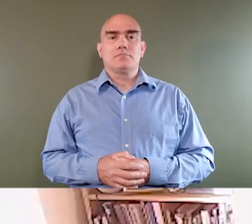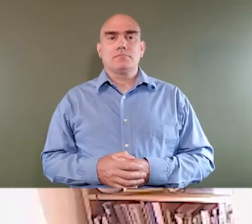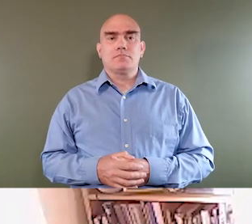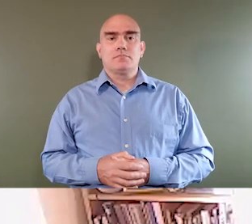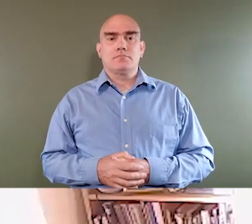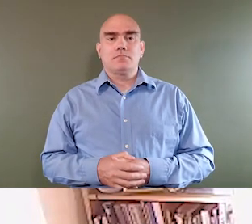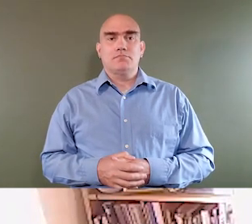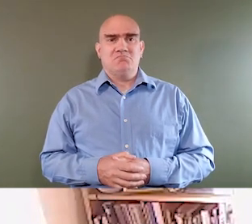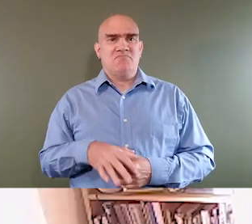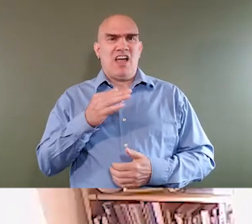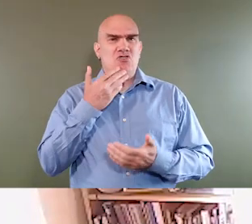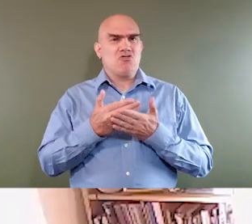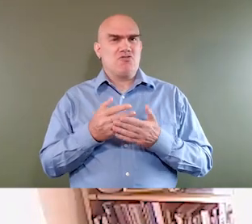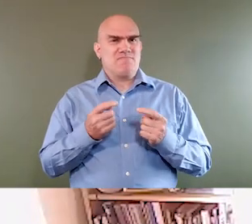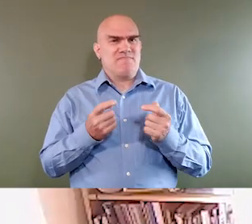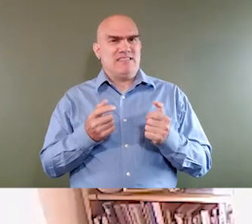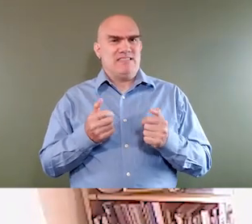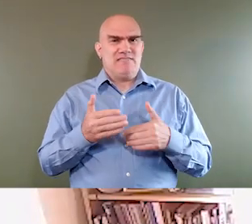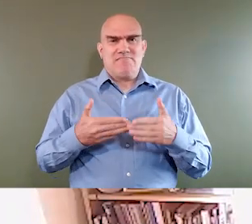Finding a good pace there.